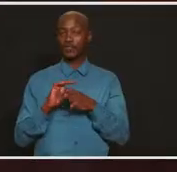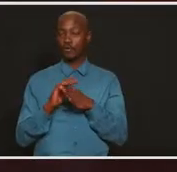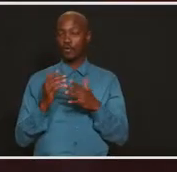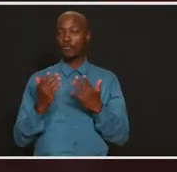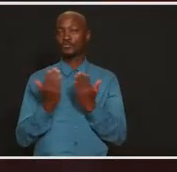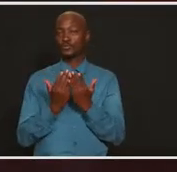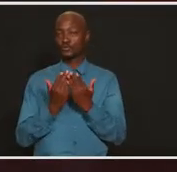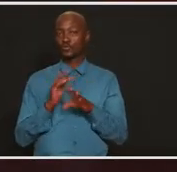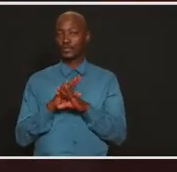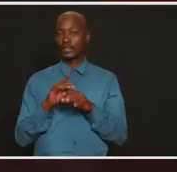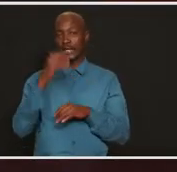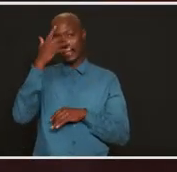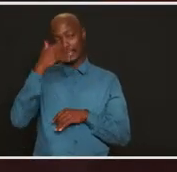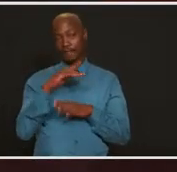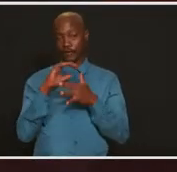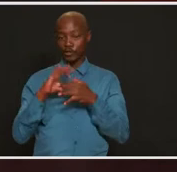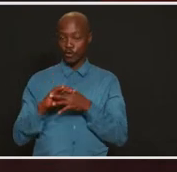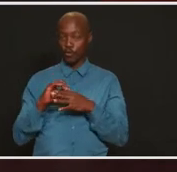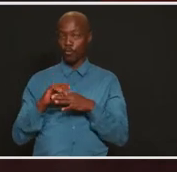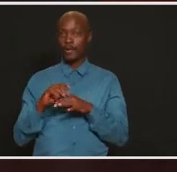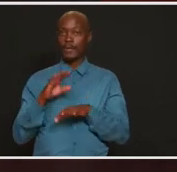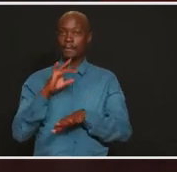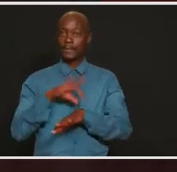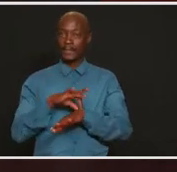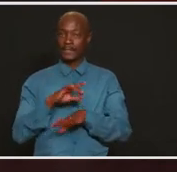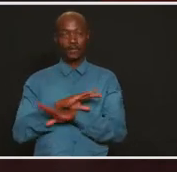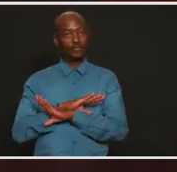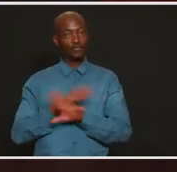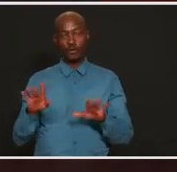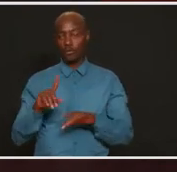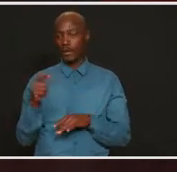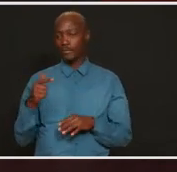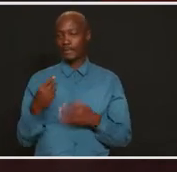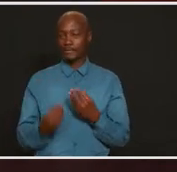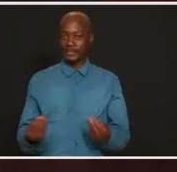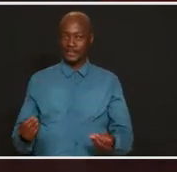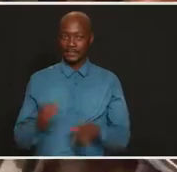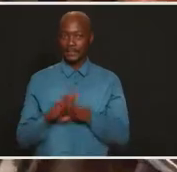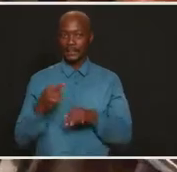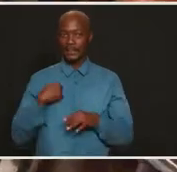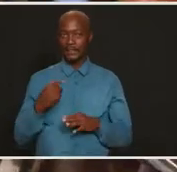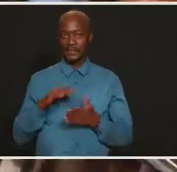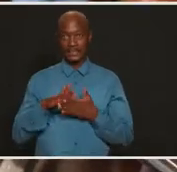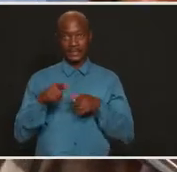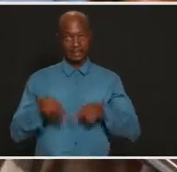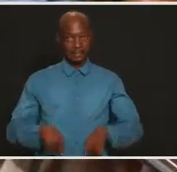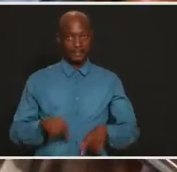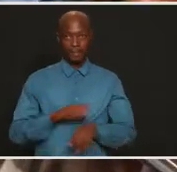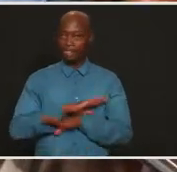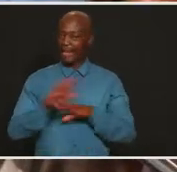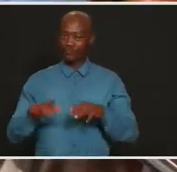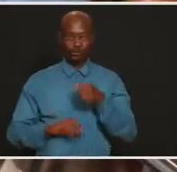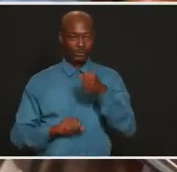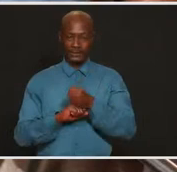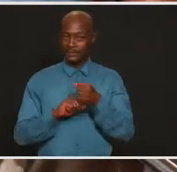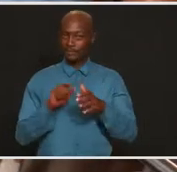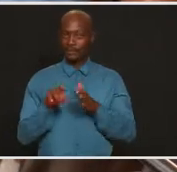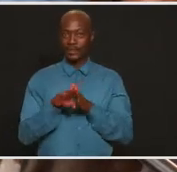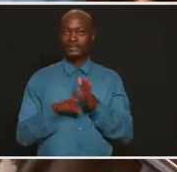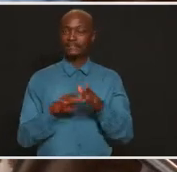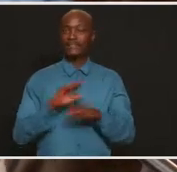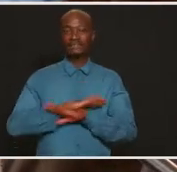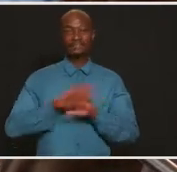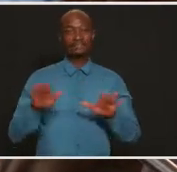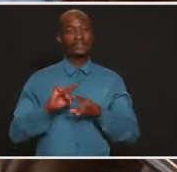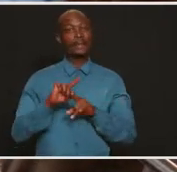the African Legacy home education no one but my children and my convictions have sent me here I don't support the Bella Bill overall